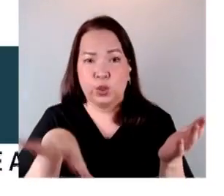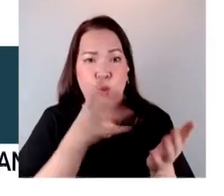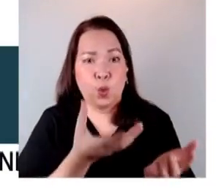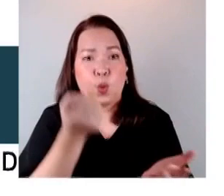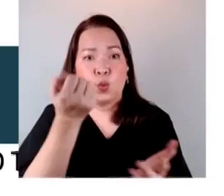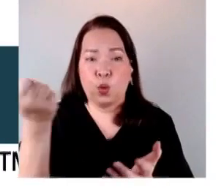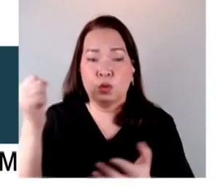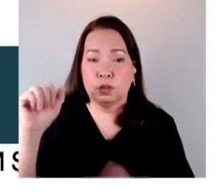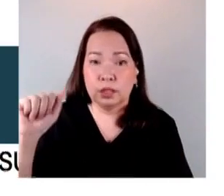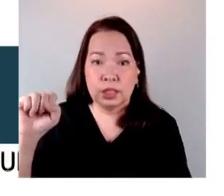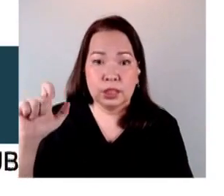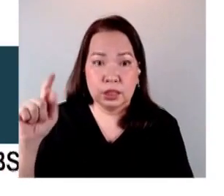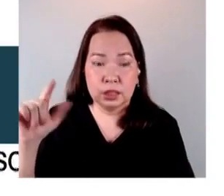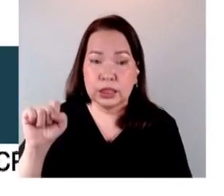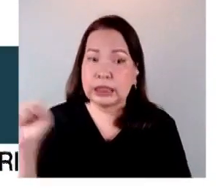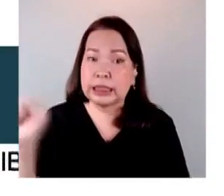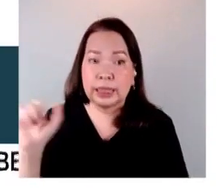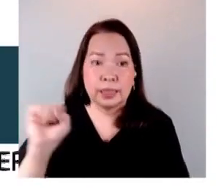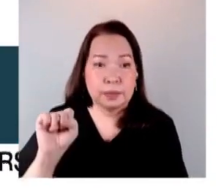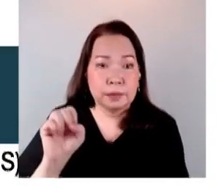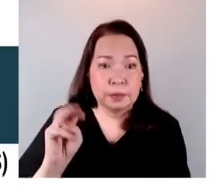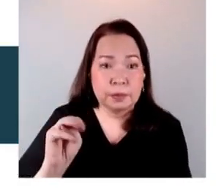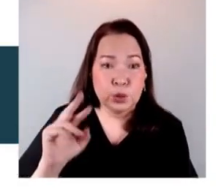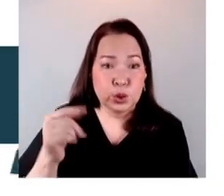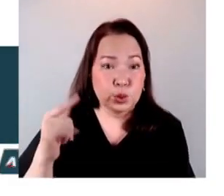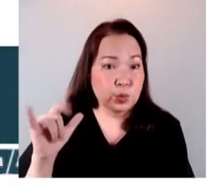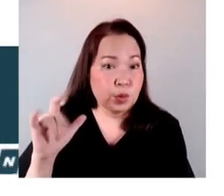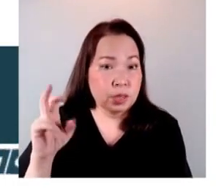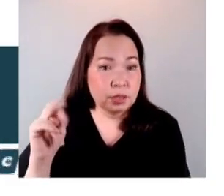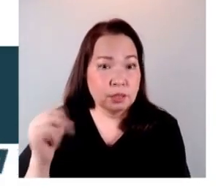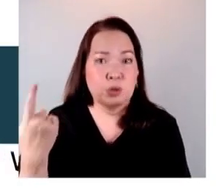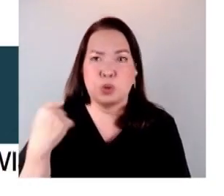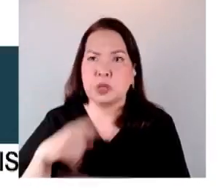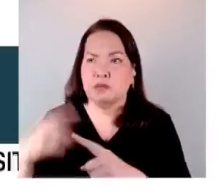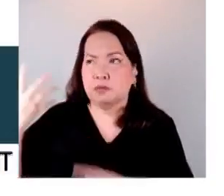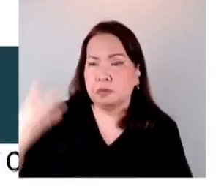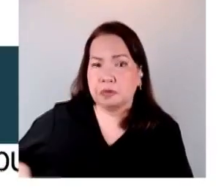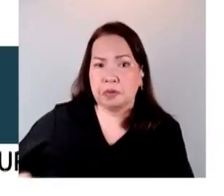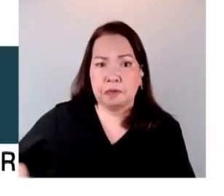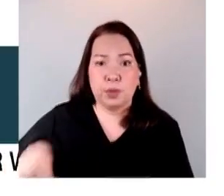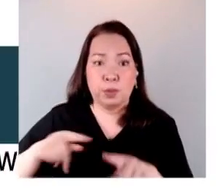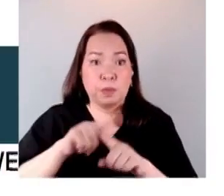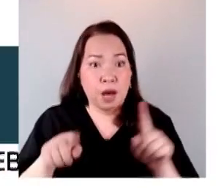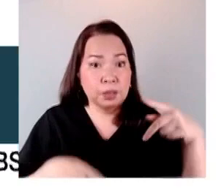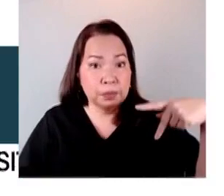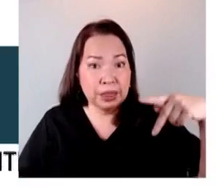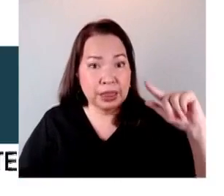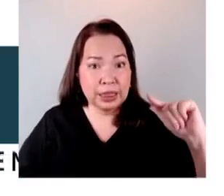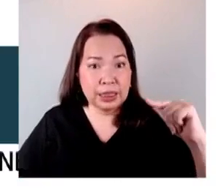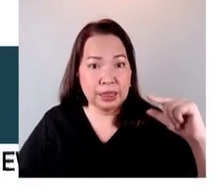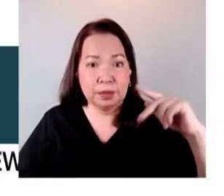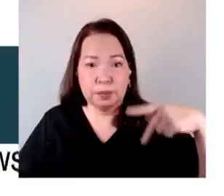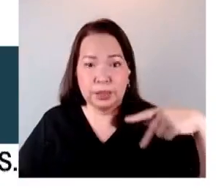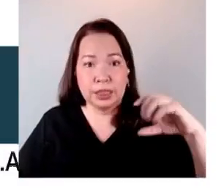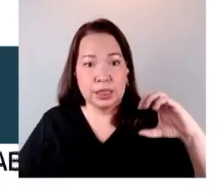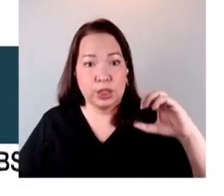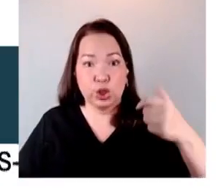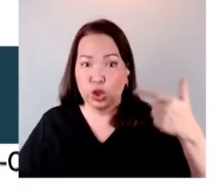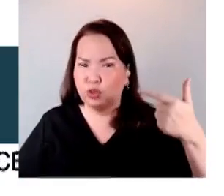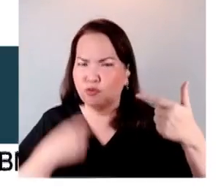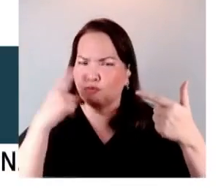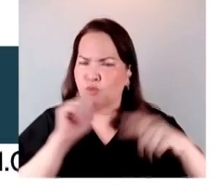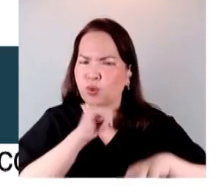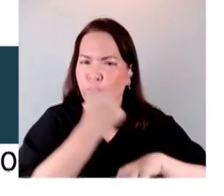the same with other corrupt officials. But the PCGG was created for a purpose. In fact, under the Philippine